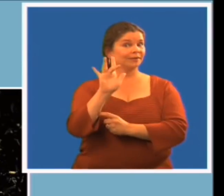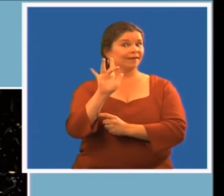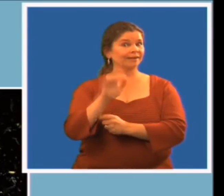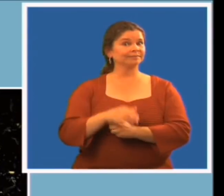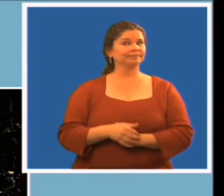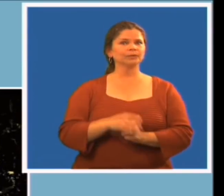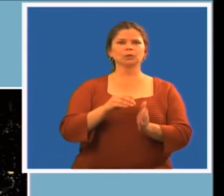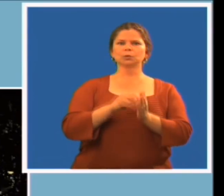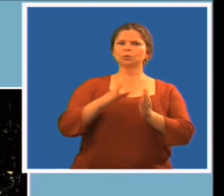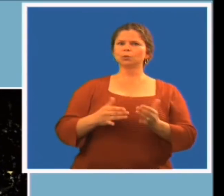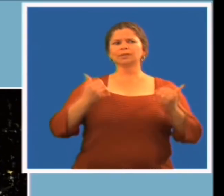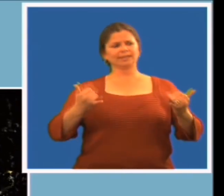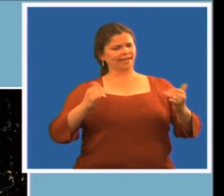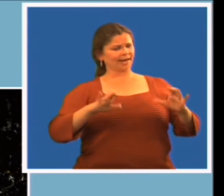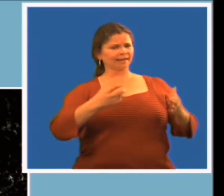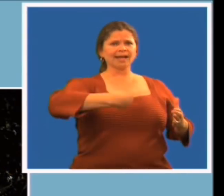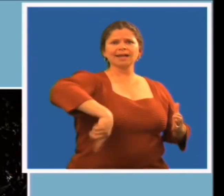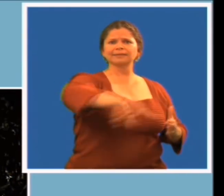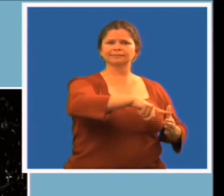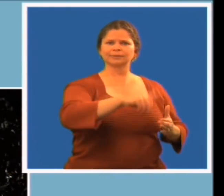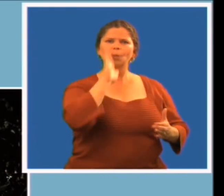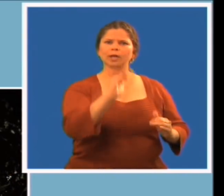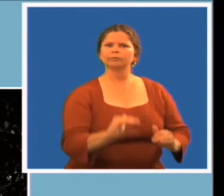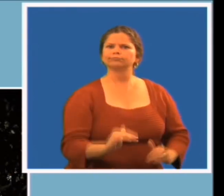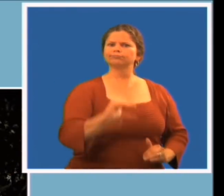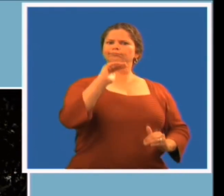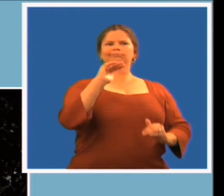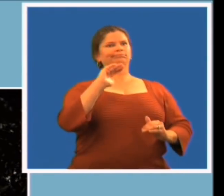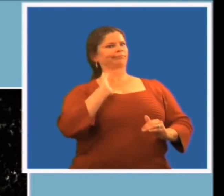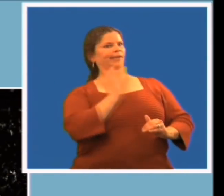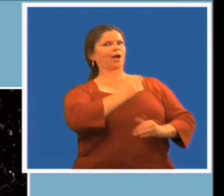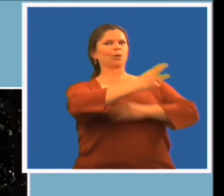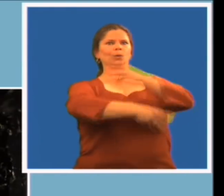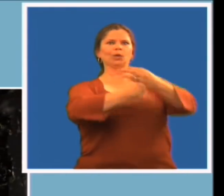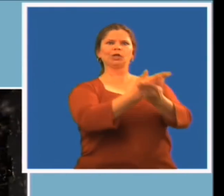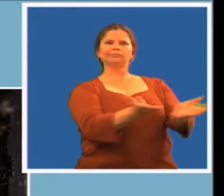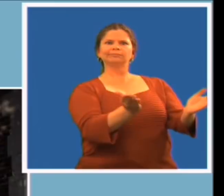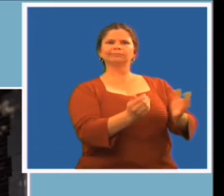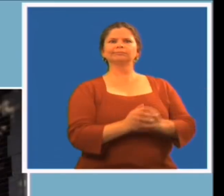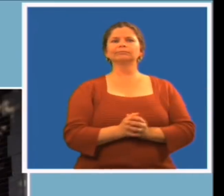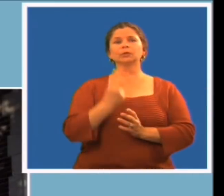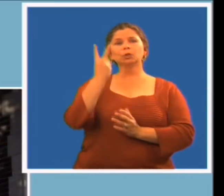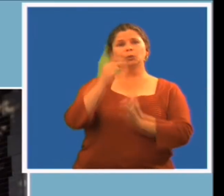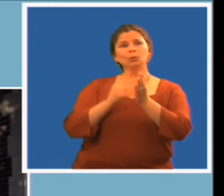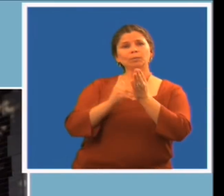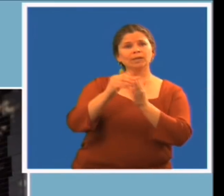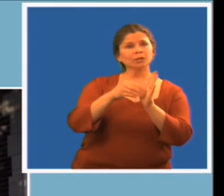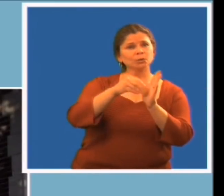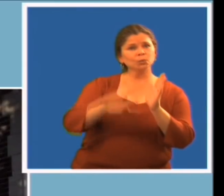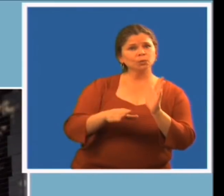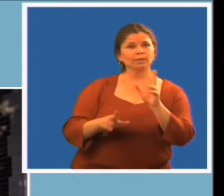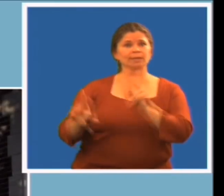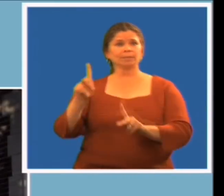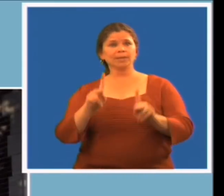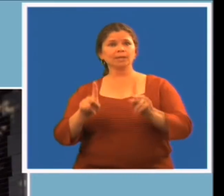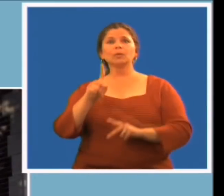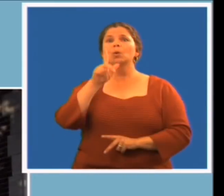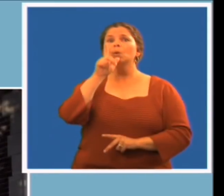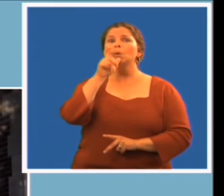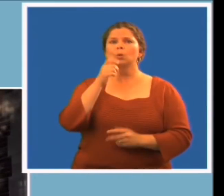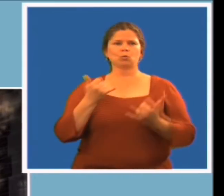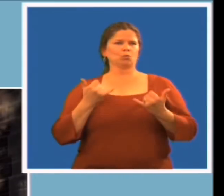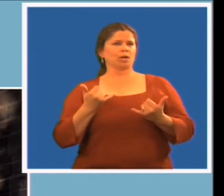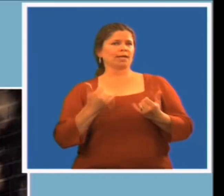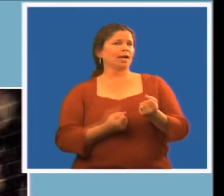An Accessible Ontario by 2025. The students in today's classrooms will be making their way in the